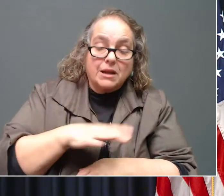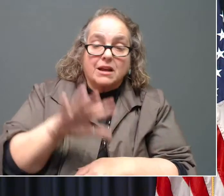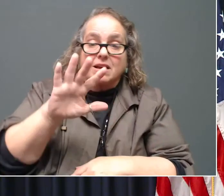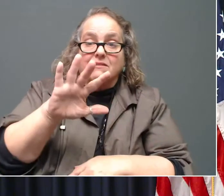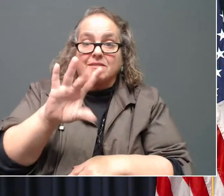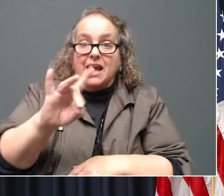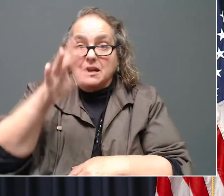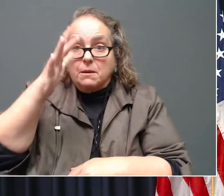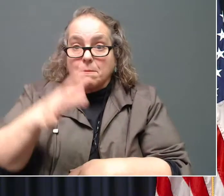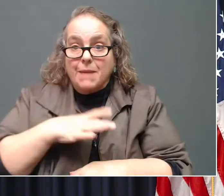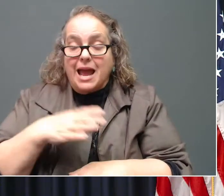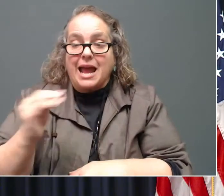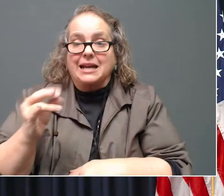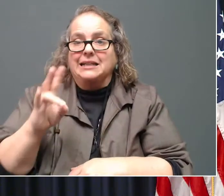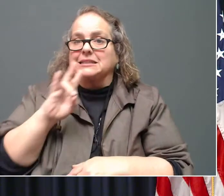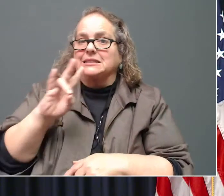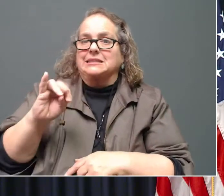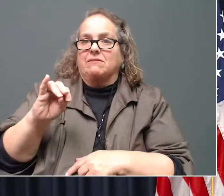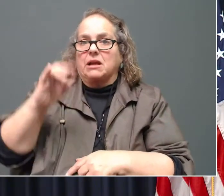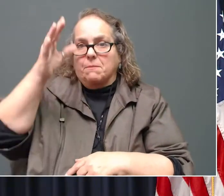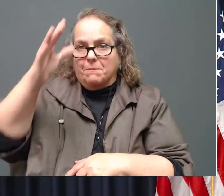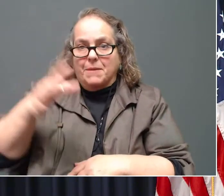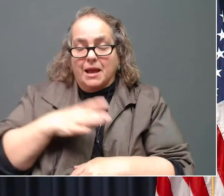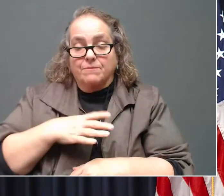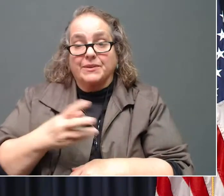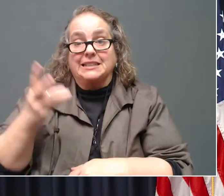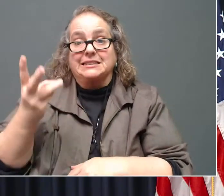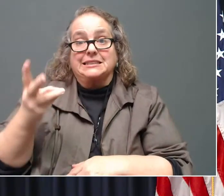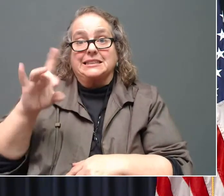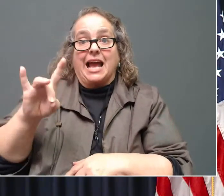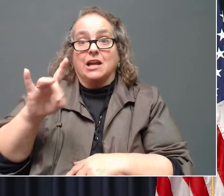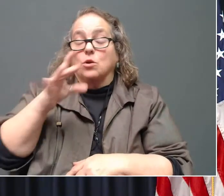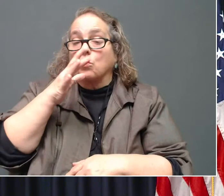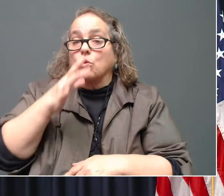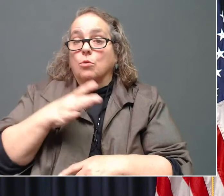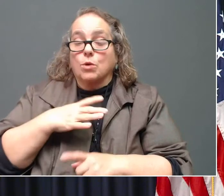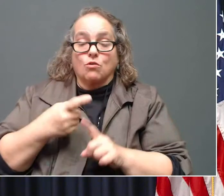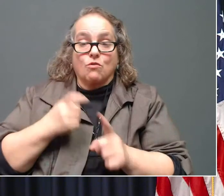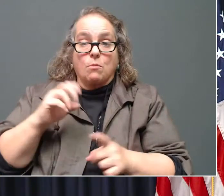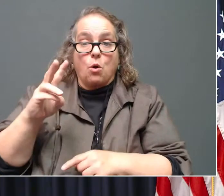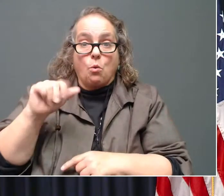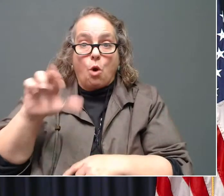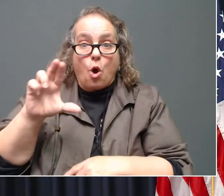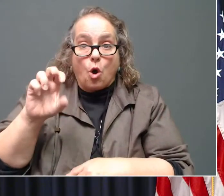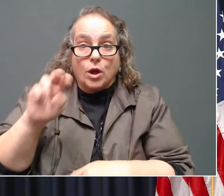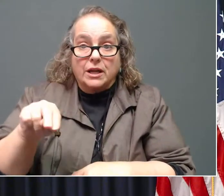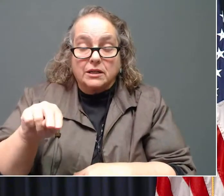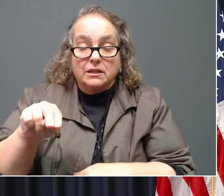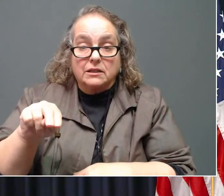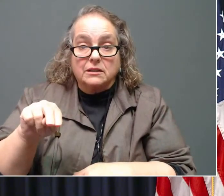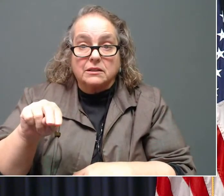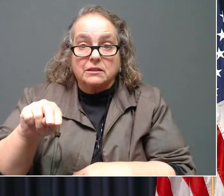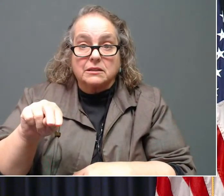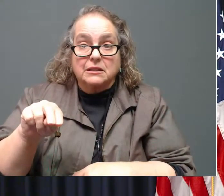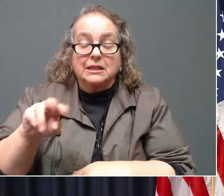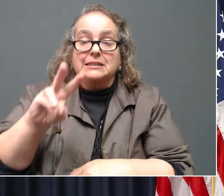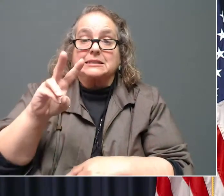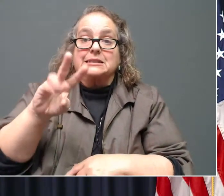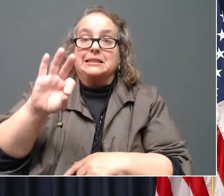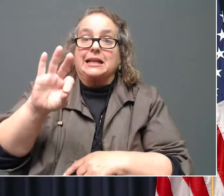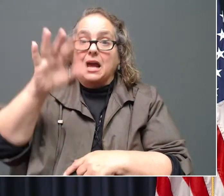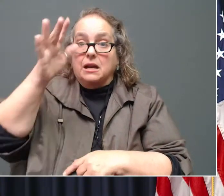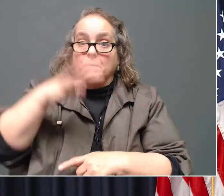a 70-year-old man. A 68-year-old woman from Warren, a 69-year-old man,